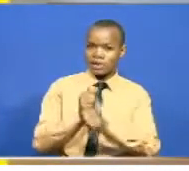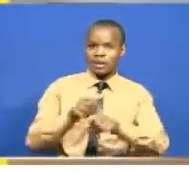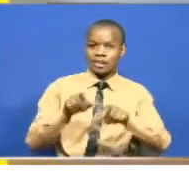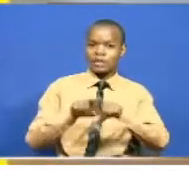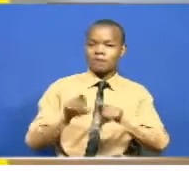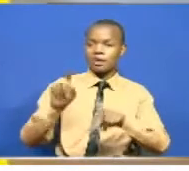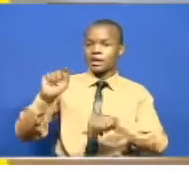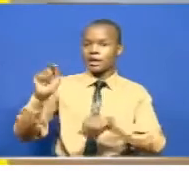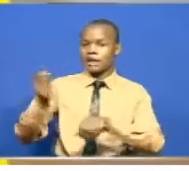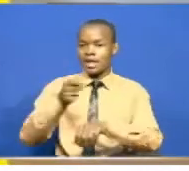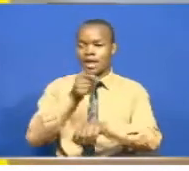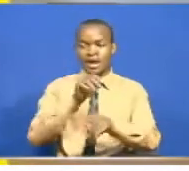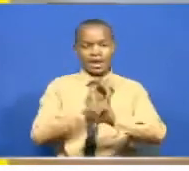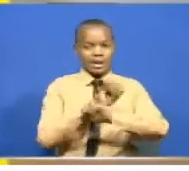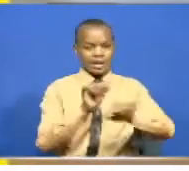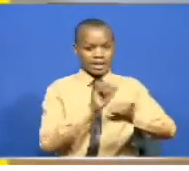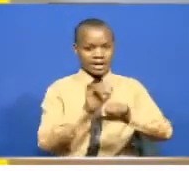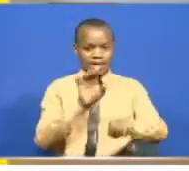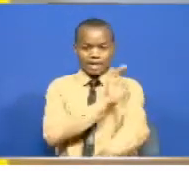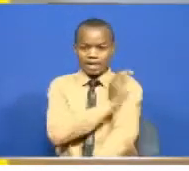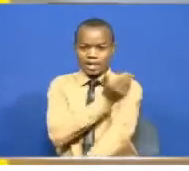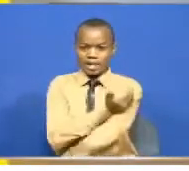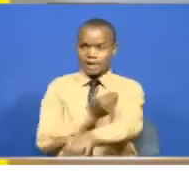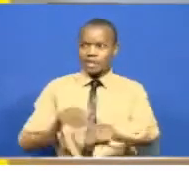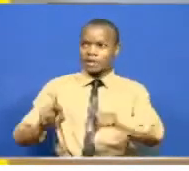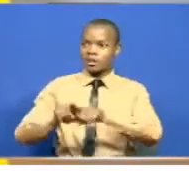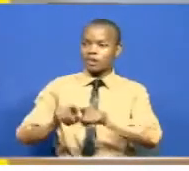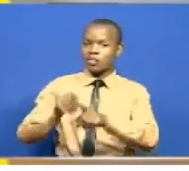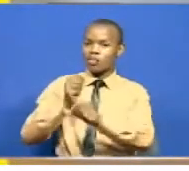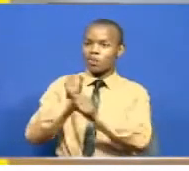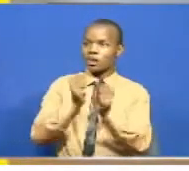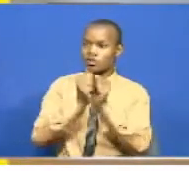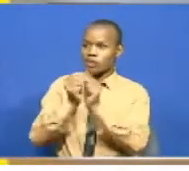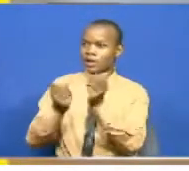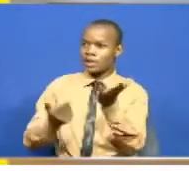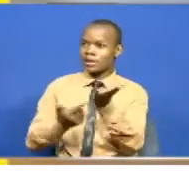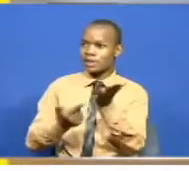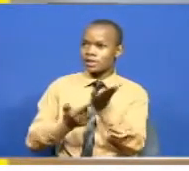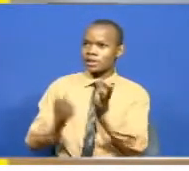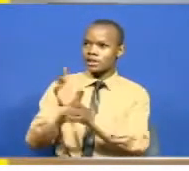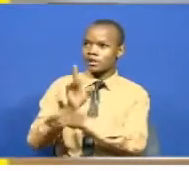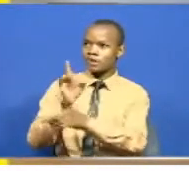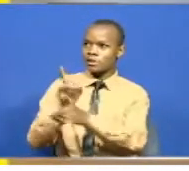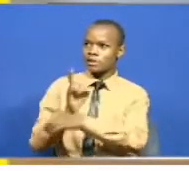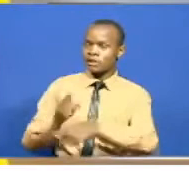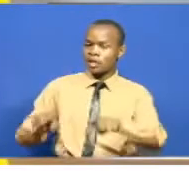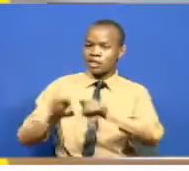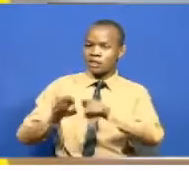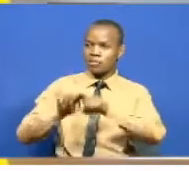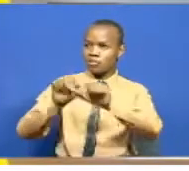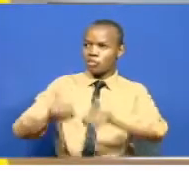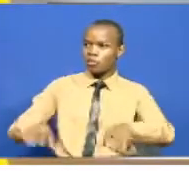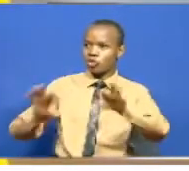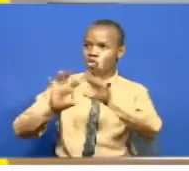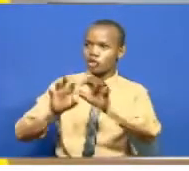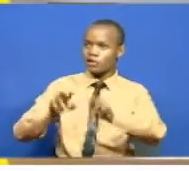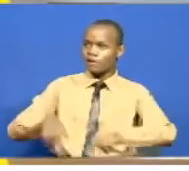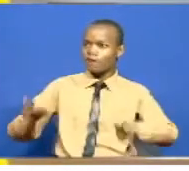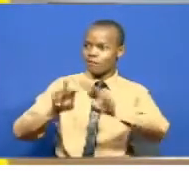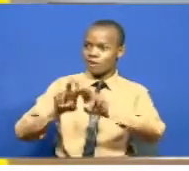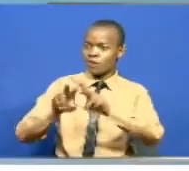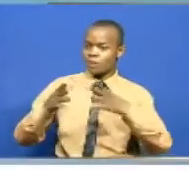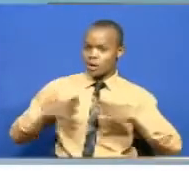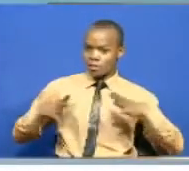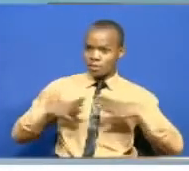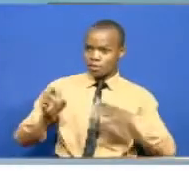Energy Association is primarily an association of various technologies of renewable energy and bringing value for our Kenyans.